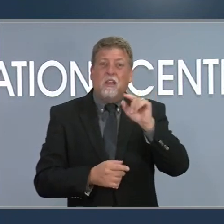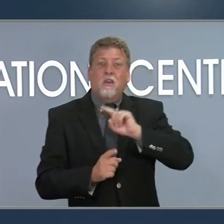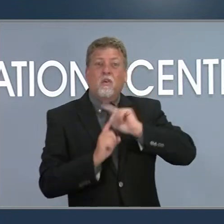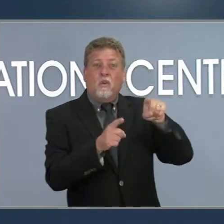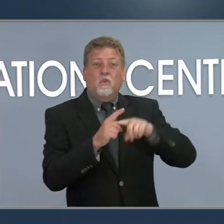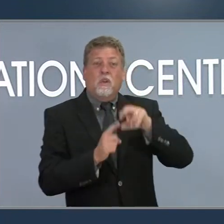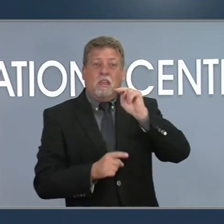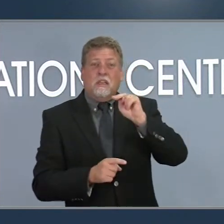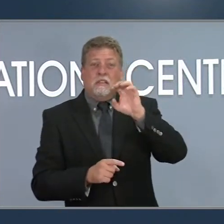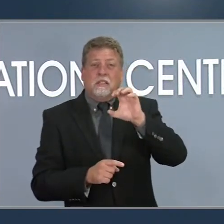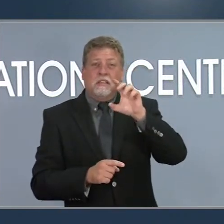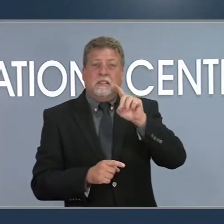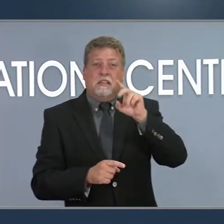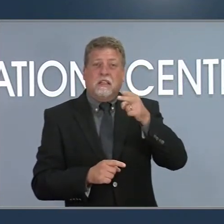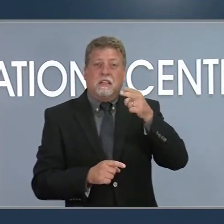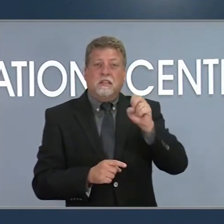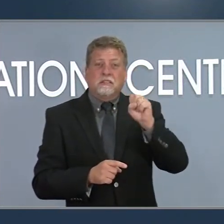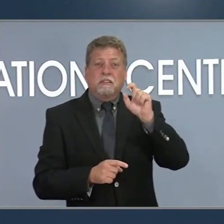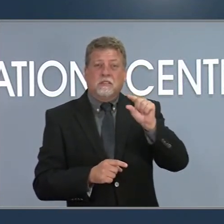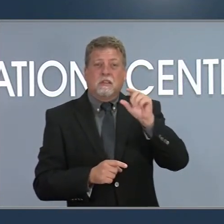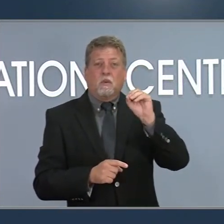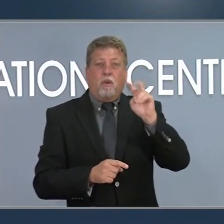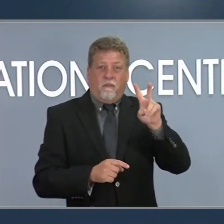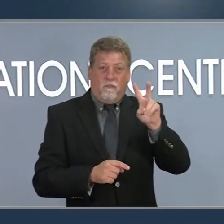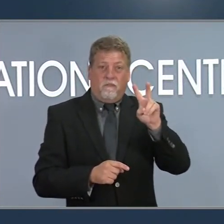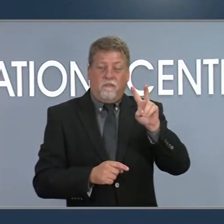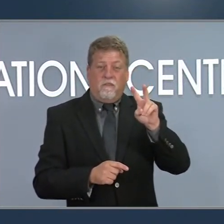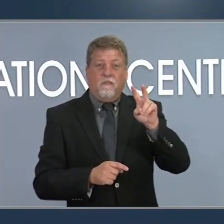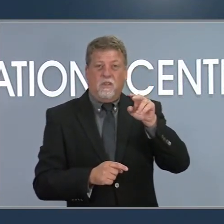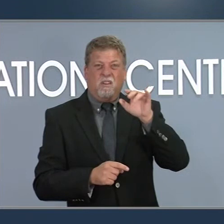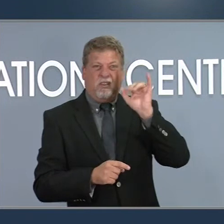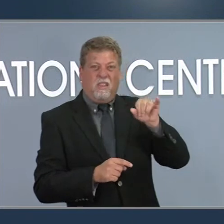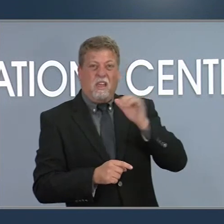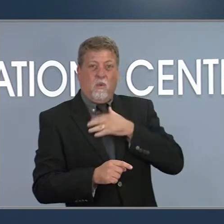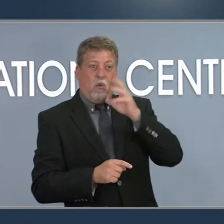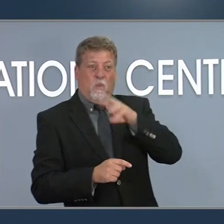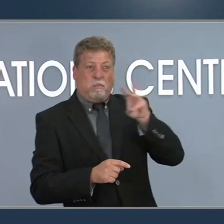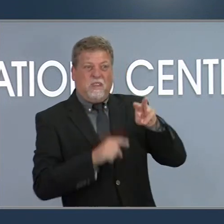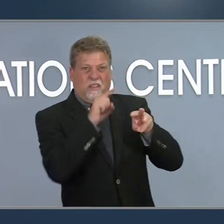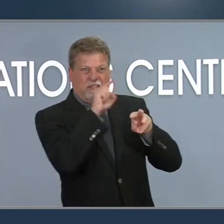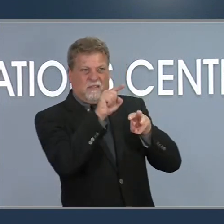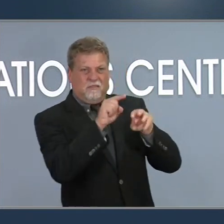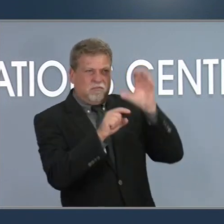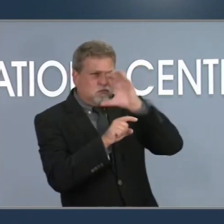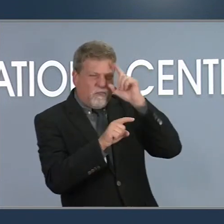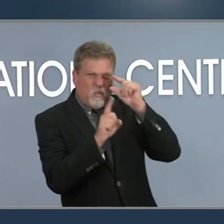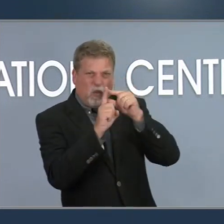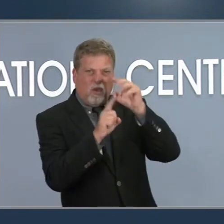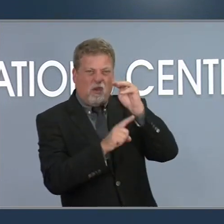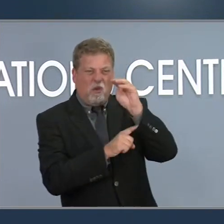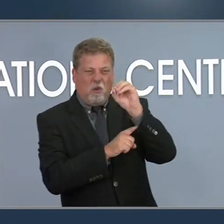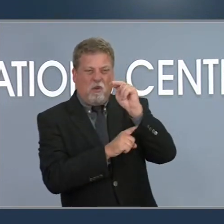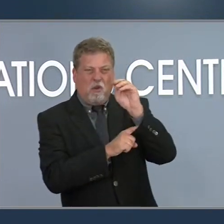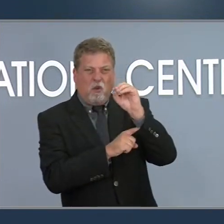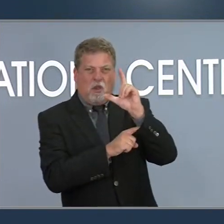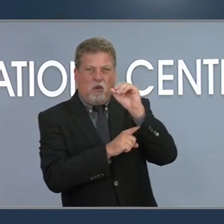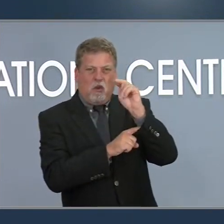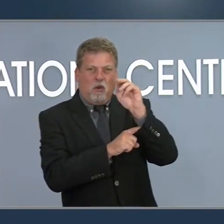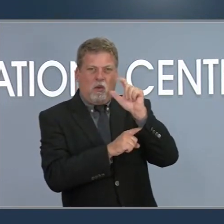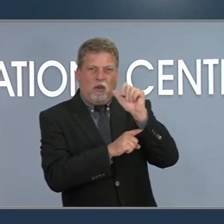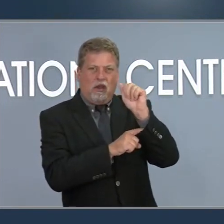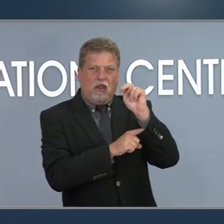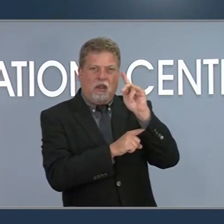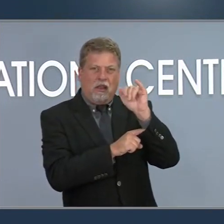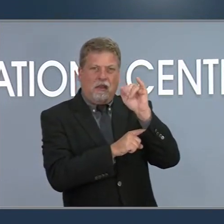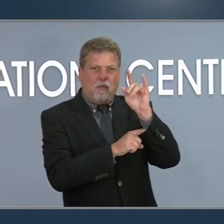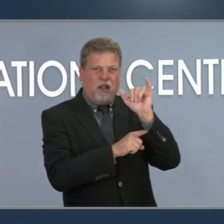covid19.ncdhs.gov/treatment. Now, on our next graph, we look at day-over-day hospitalizations. This graph also starts in